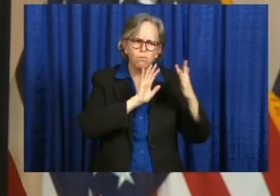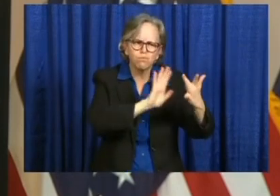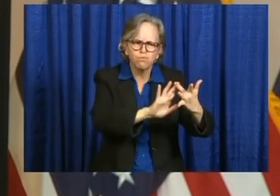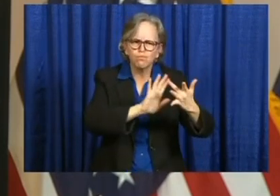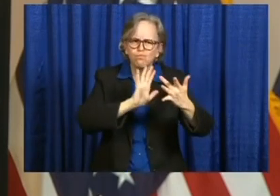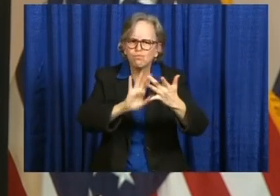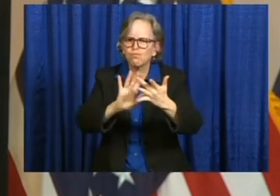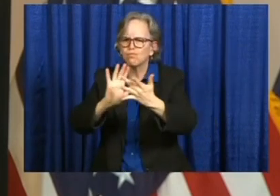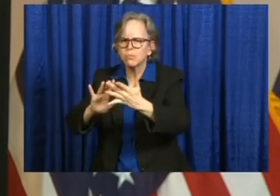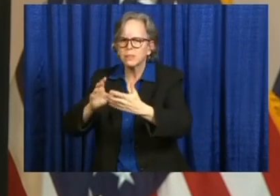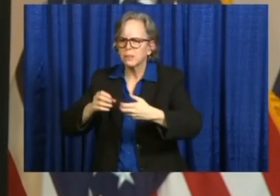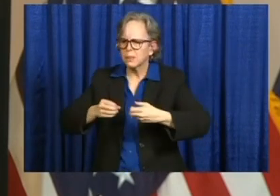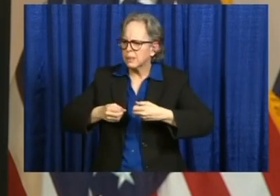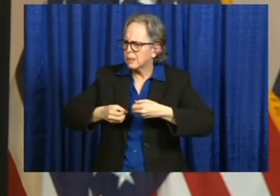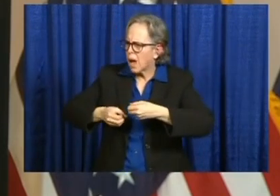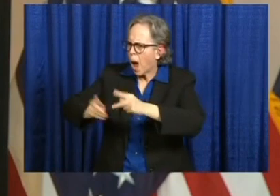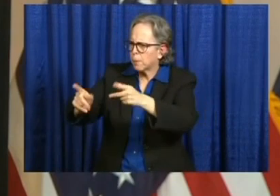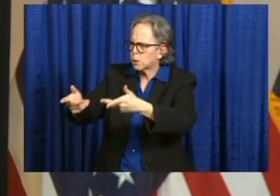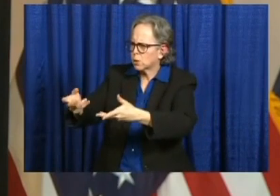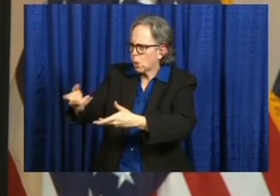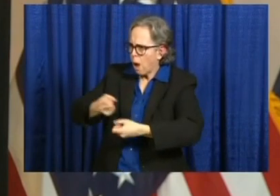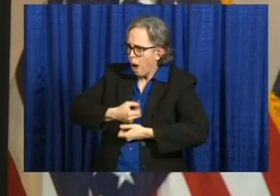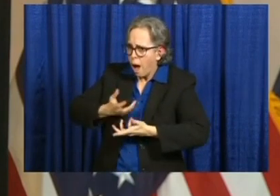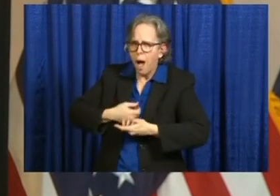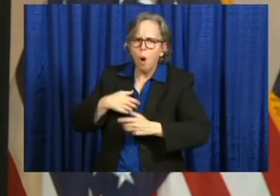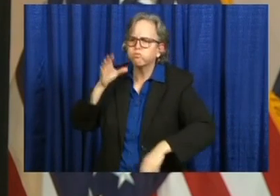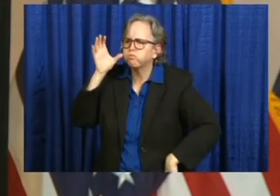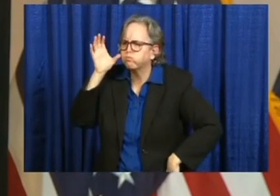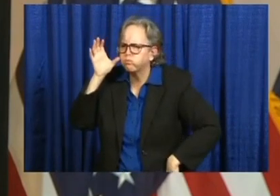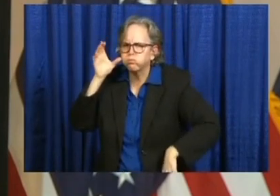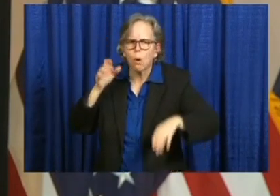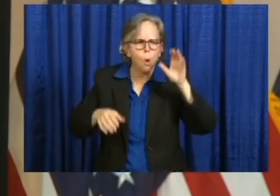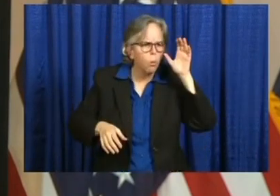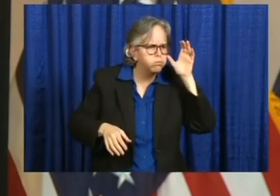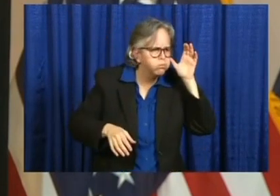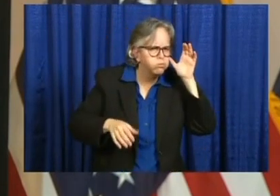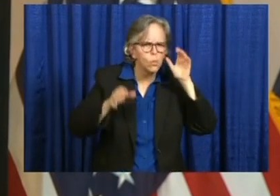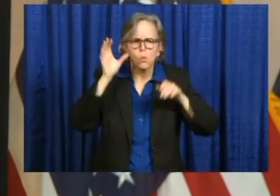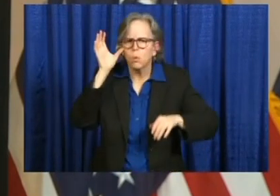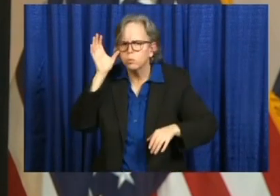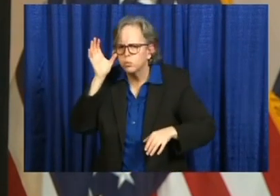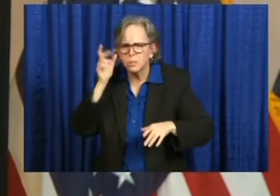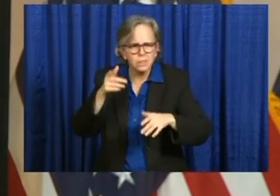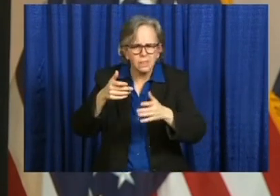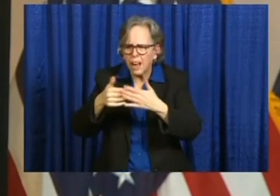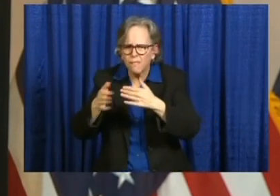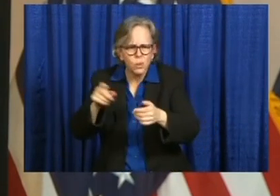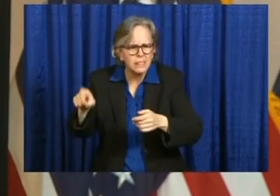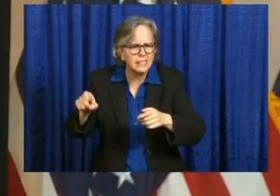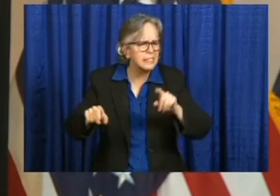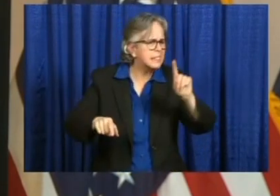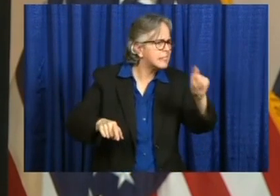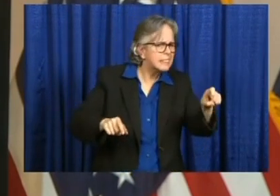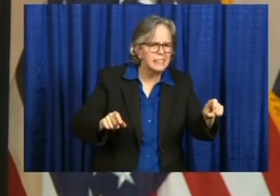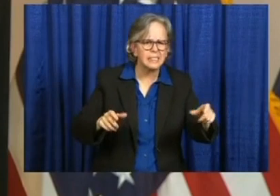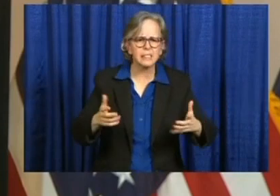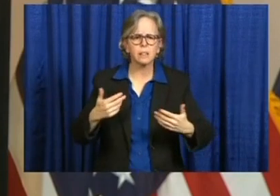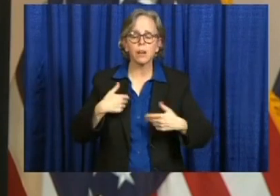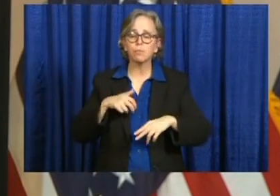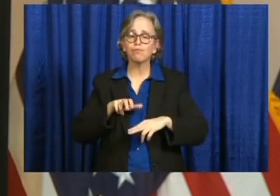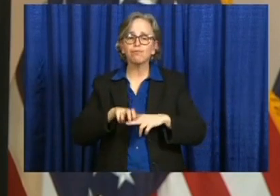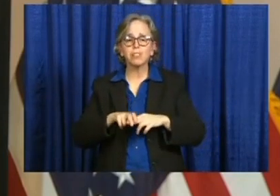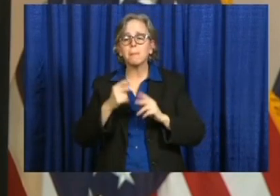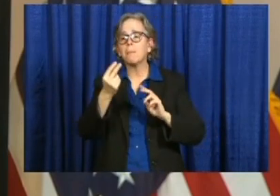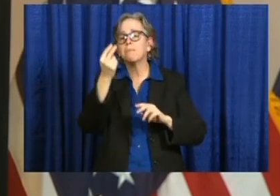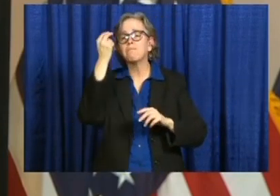stresses, and also giving them an opportunity to enjoy memories together or talk about things they're looking